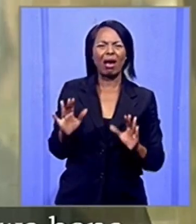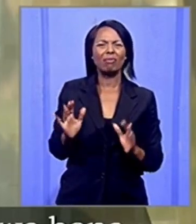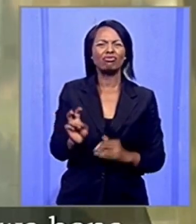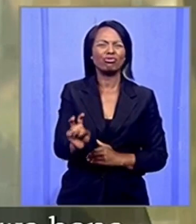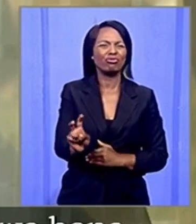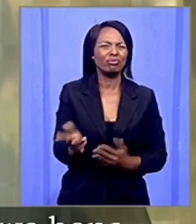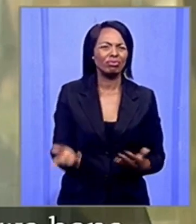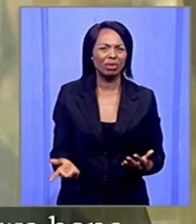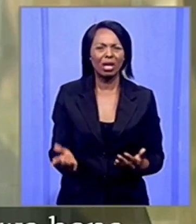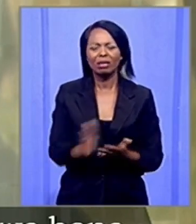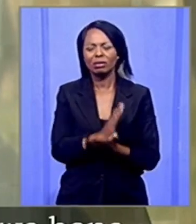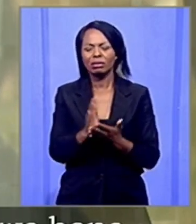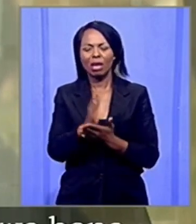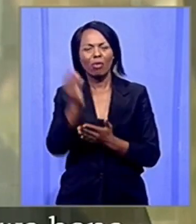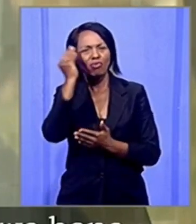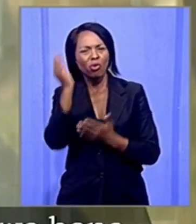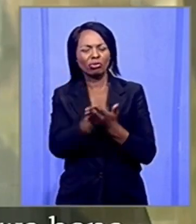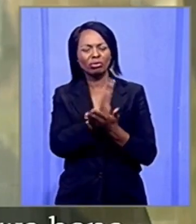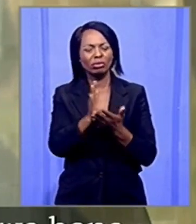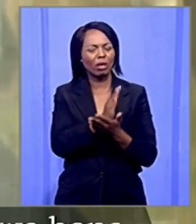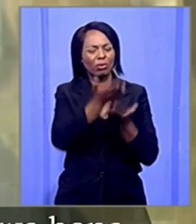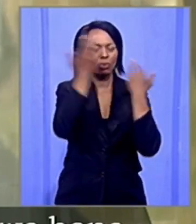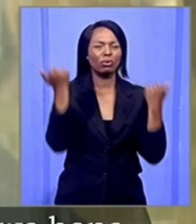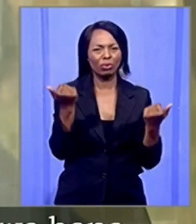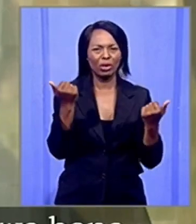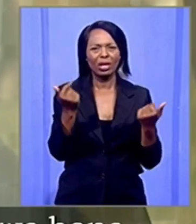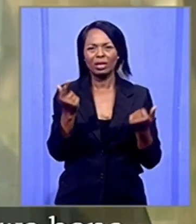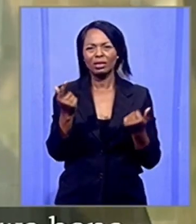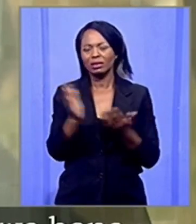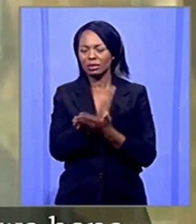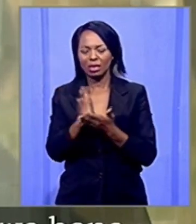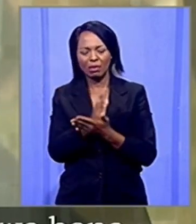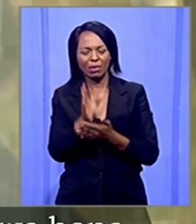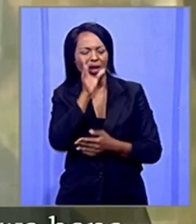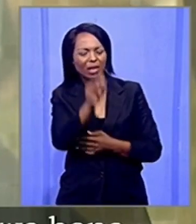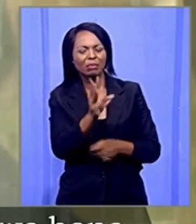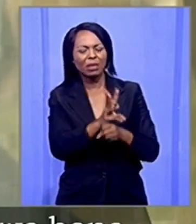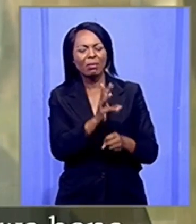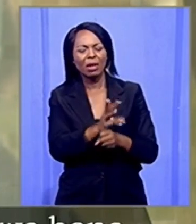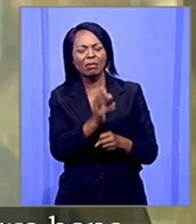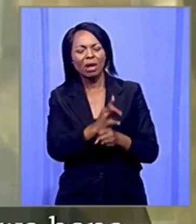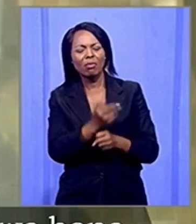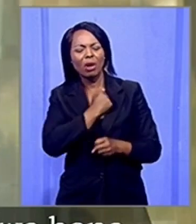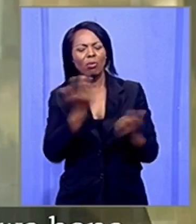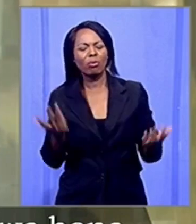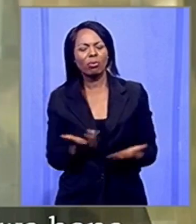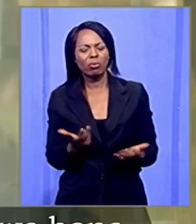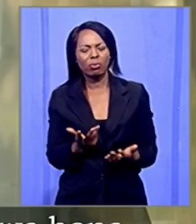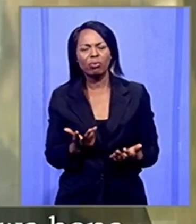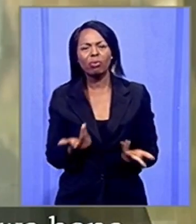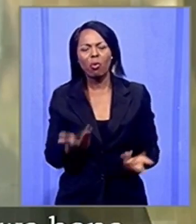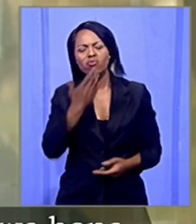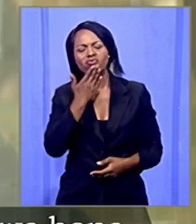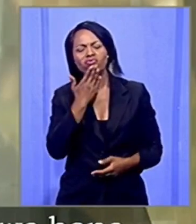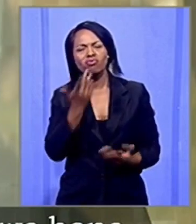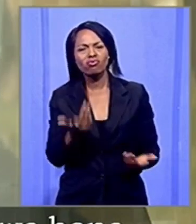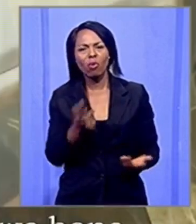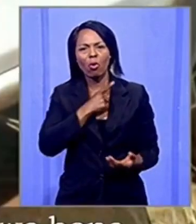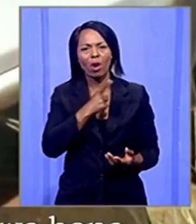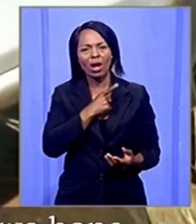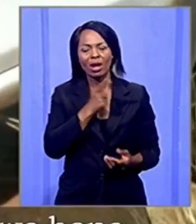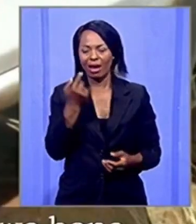itseng ba mo itse ba ba sa mo itseng ba botsa gore batsadi ba rona ke bomang ka gore le mama le ene ga sa tlhola le teng o tlhoka galantsa a batla